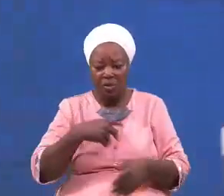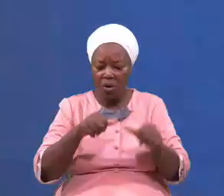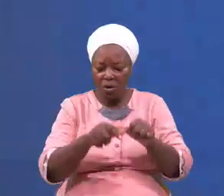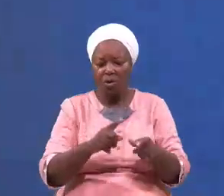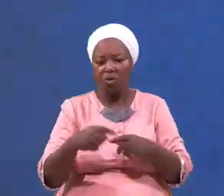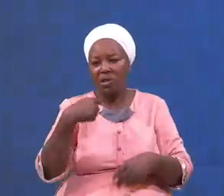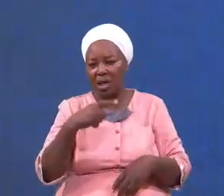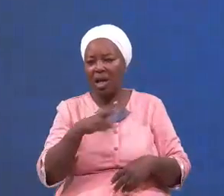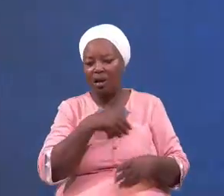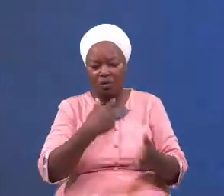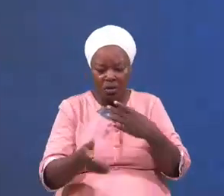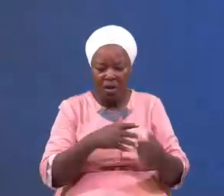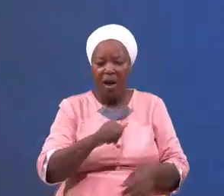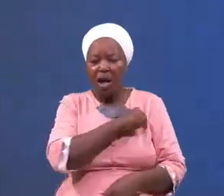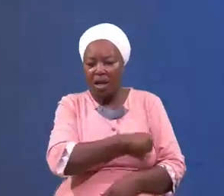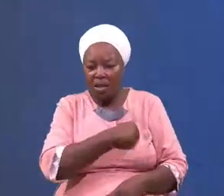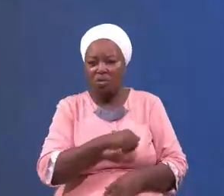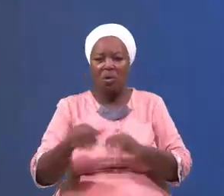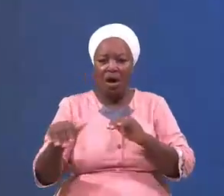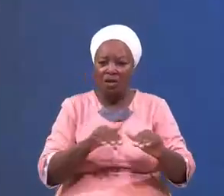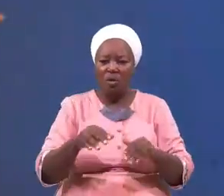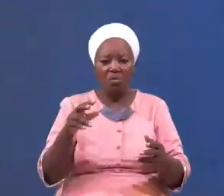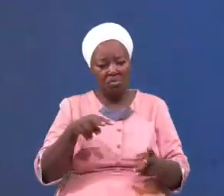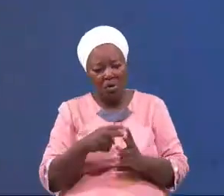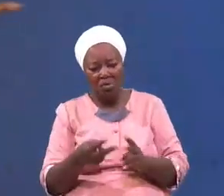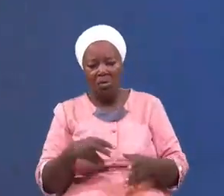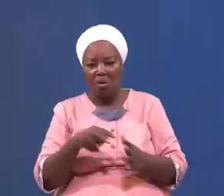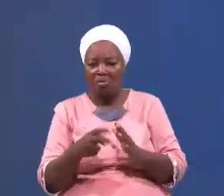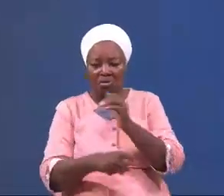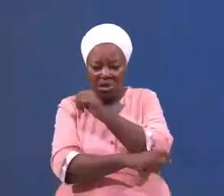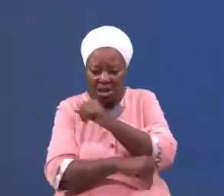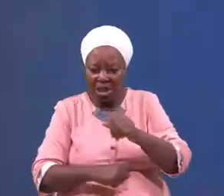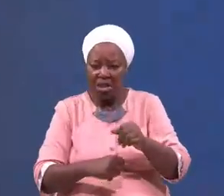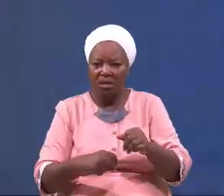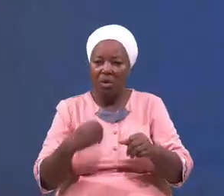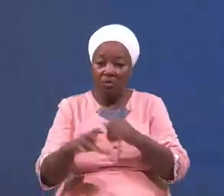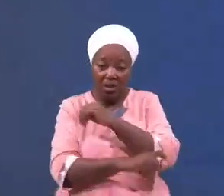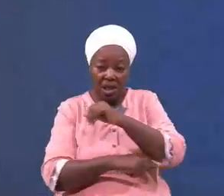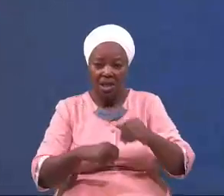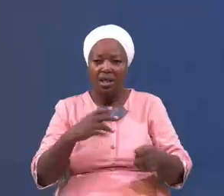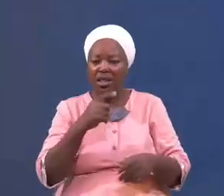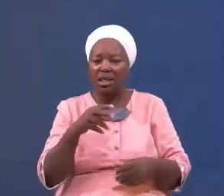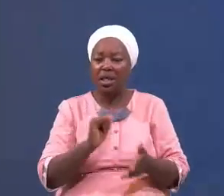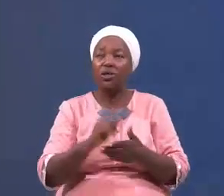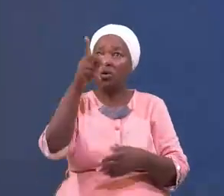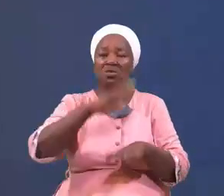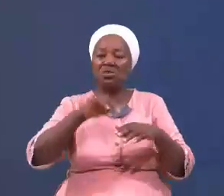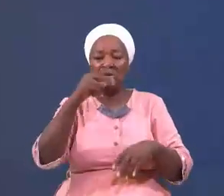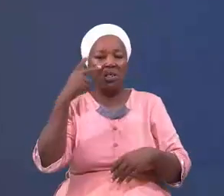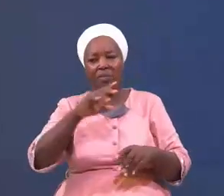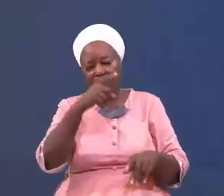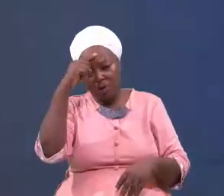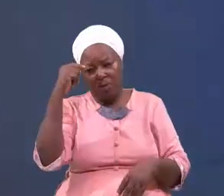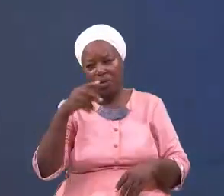whatever attitude, action, or stealing, they say God does not see. He only sees the blood, because he